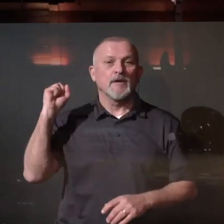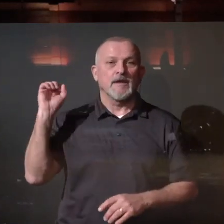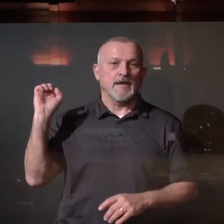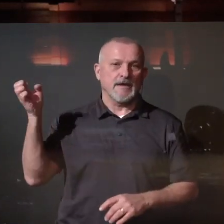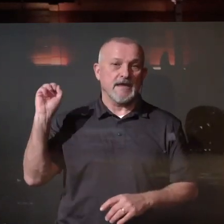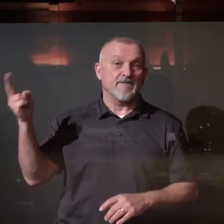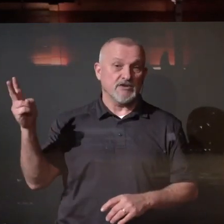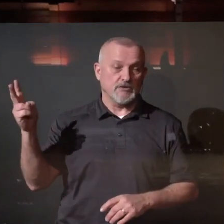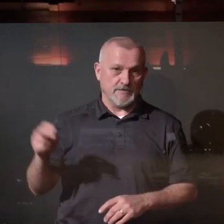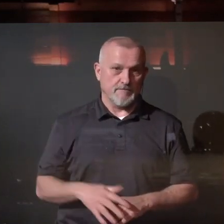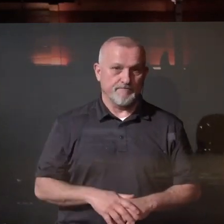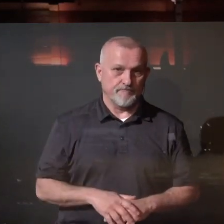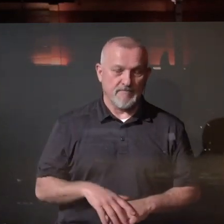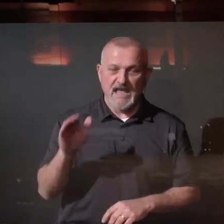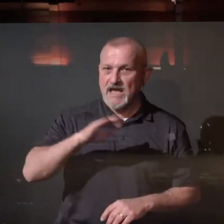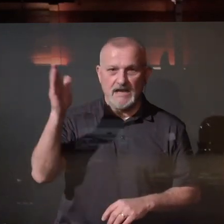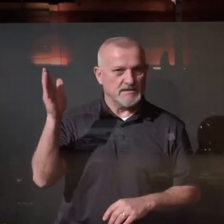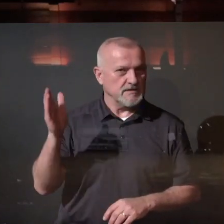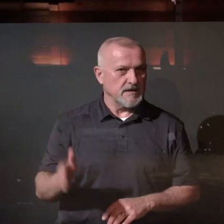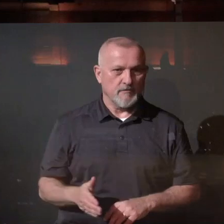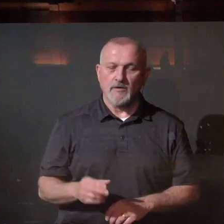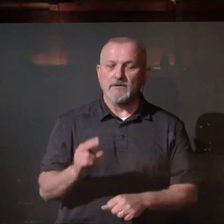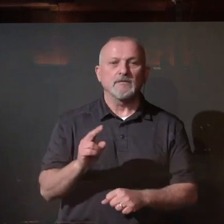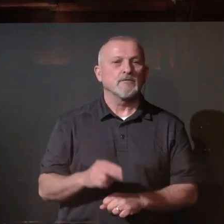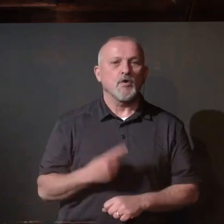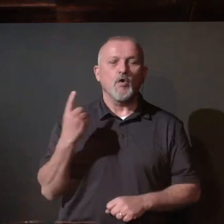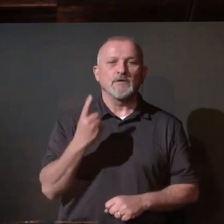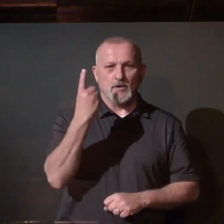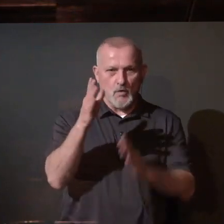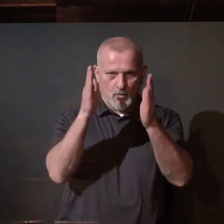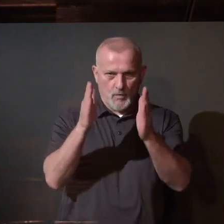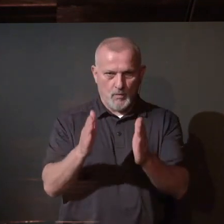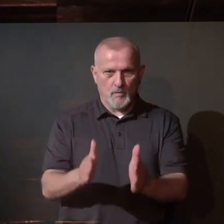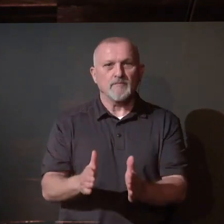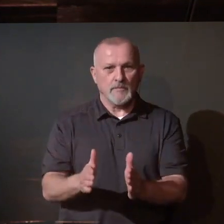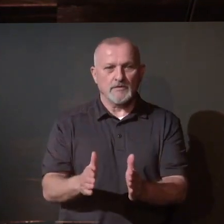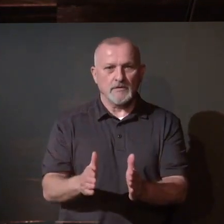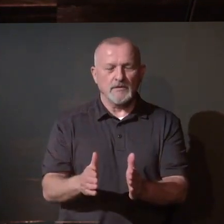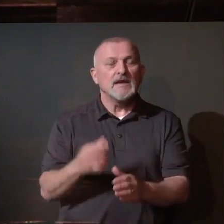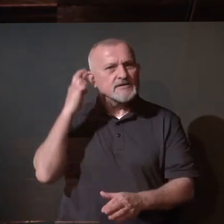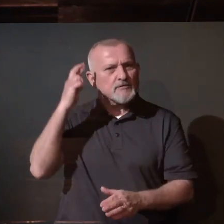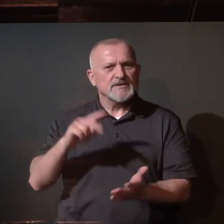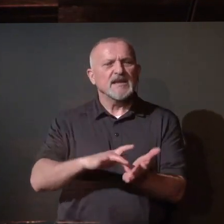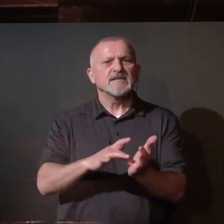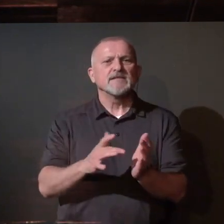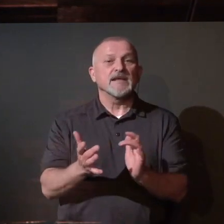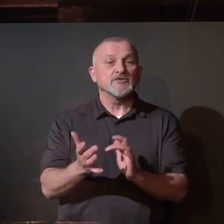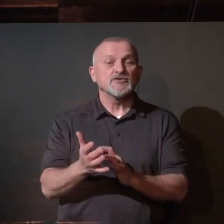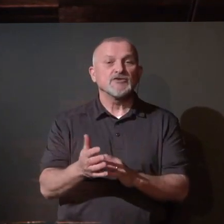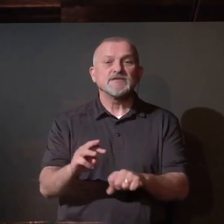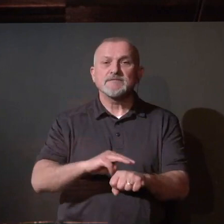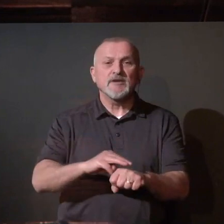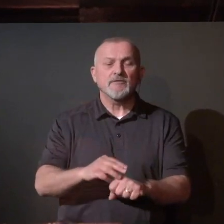evangelism. God's plan for evangelism was never to be through one man. That's why Jesus' ministry was only 3 years. Why so short? That